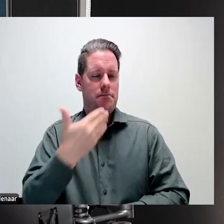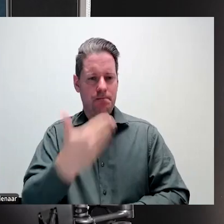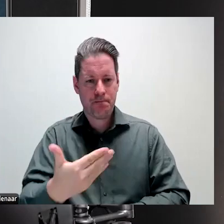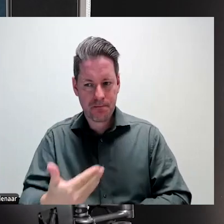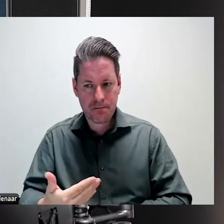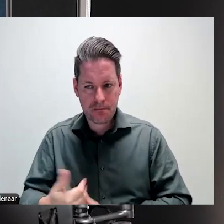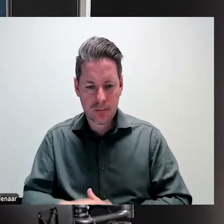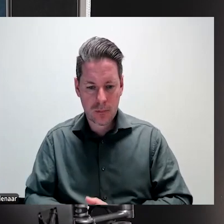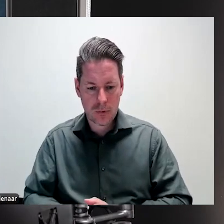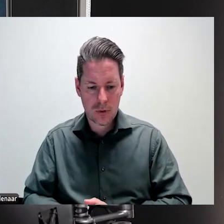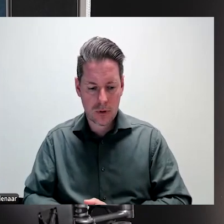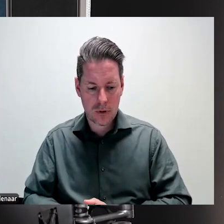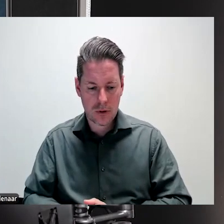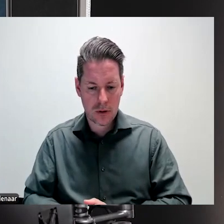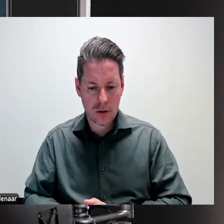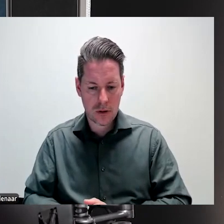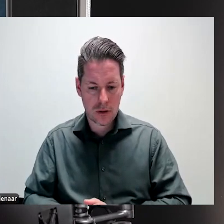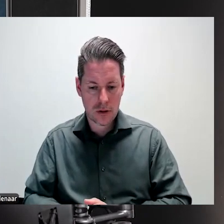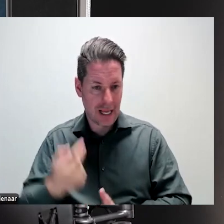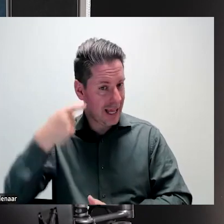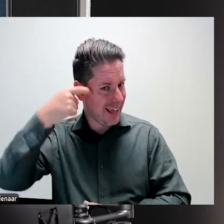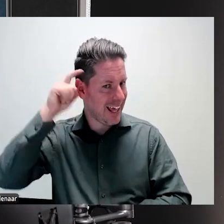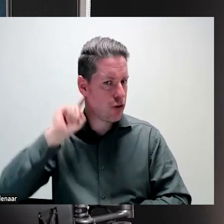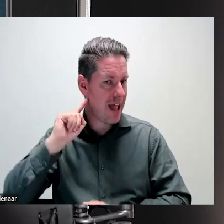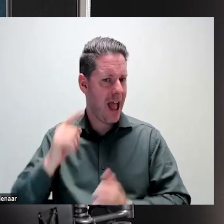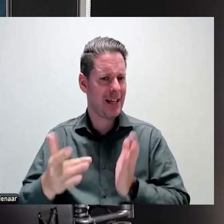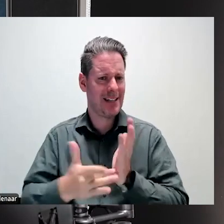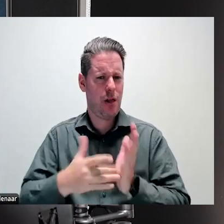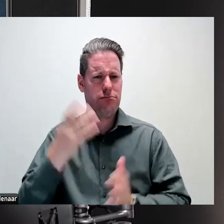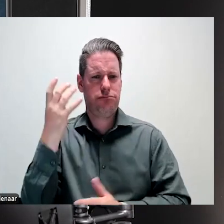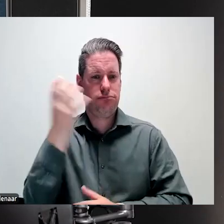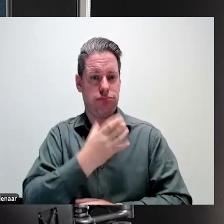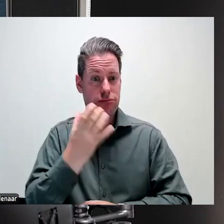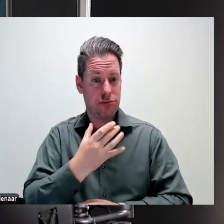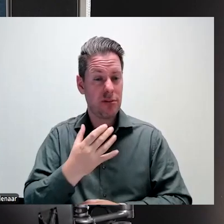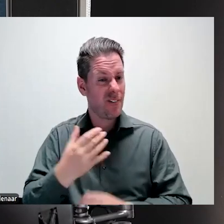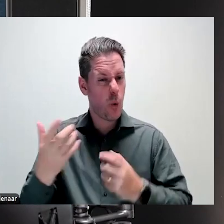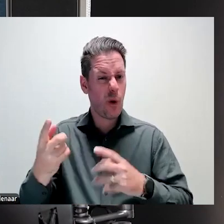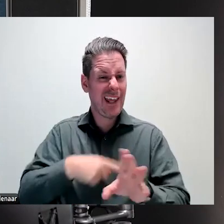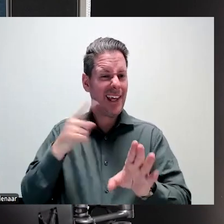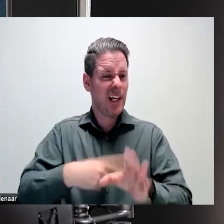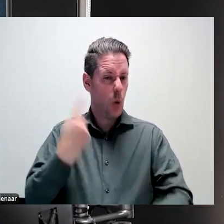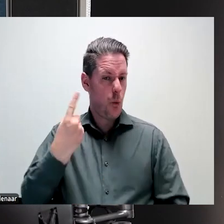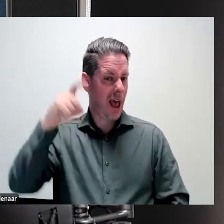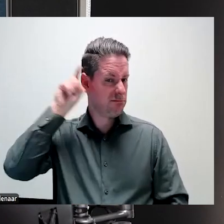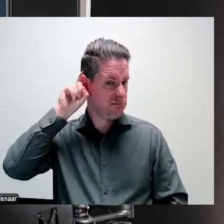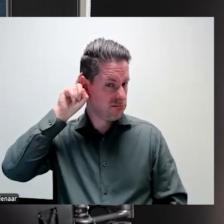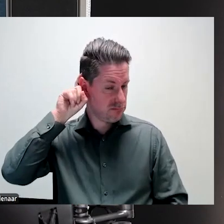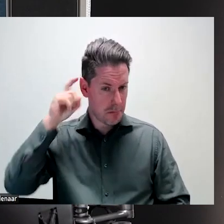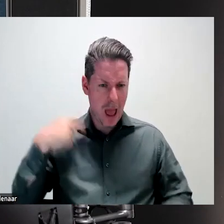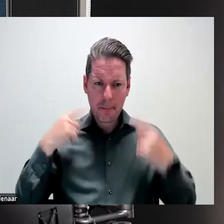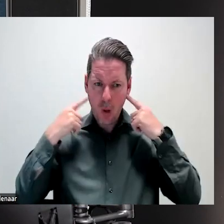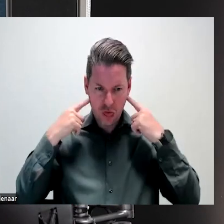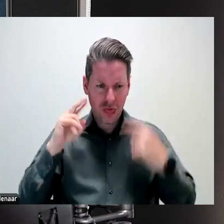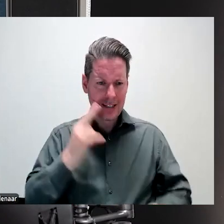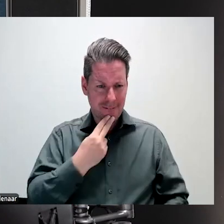Mainly the technology and the hearing aids. For years I could only wear one hearing aid, even though I was deaf in both ears. I used